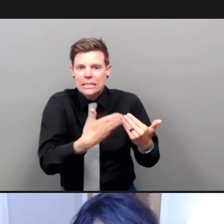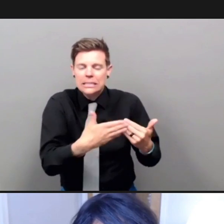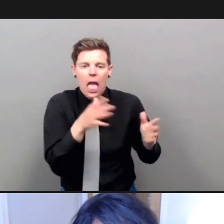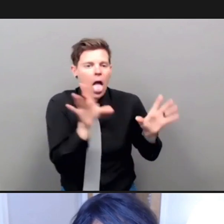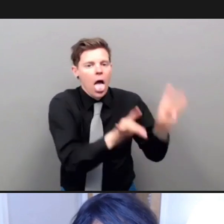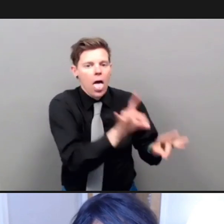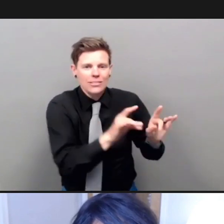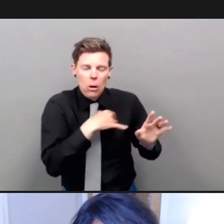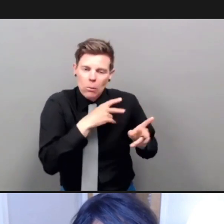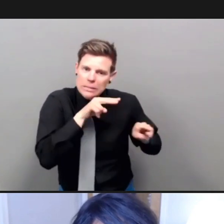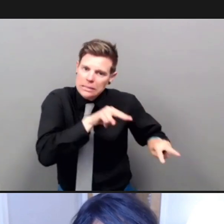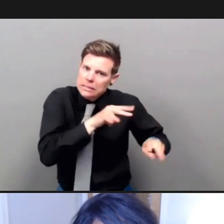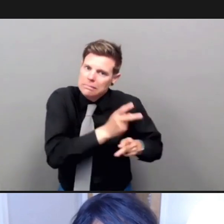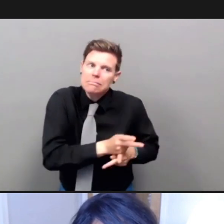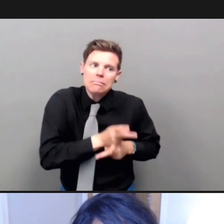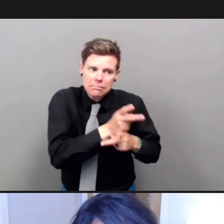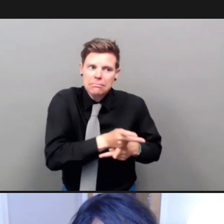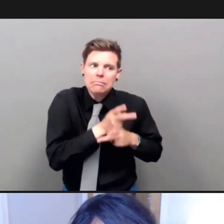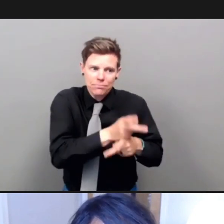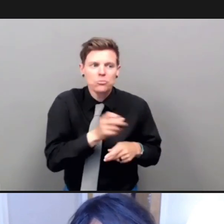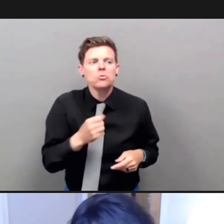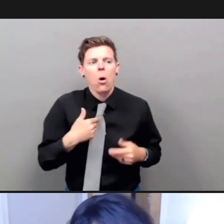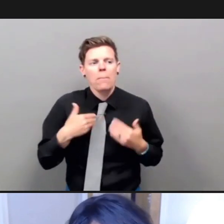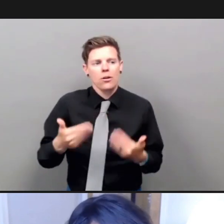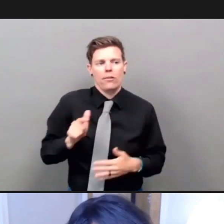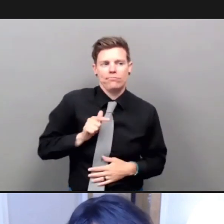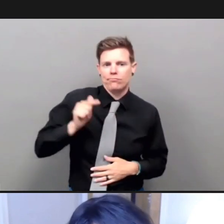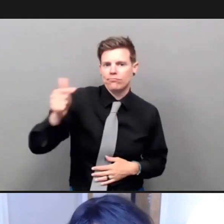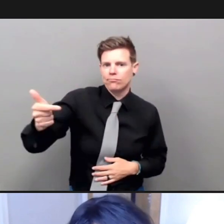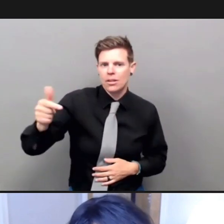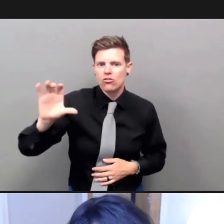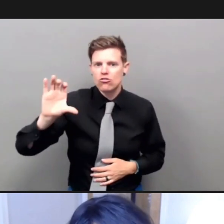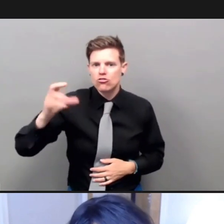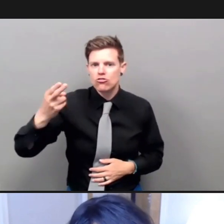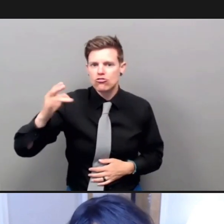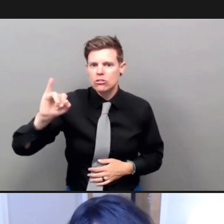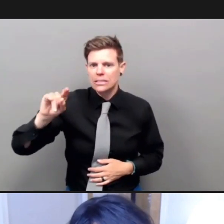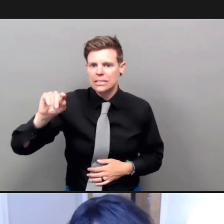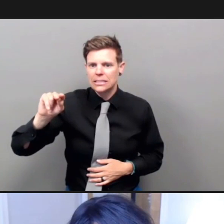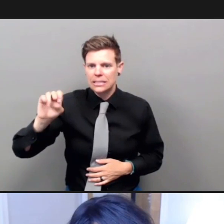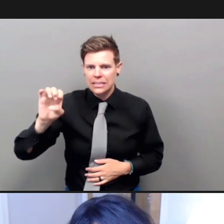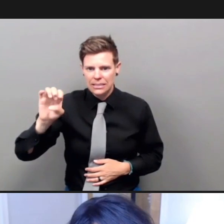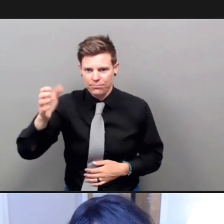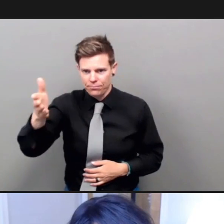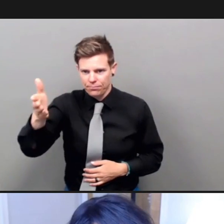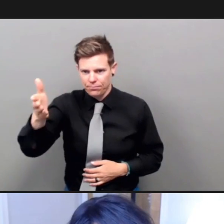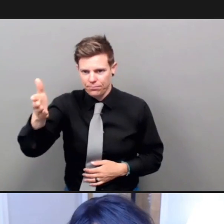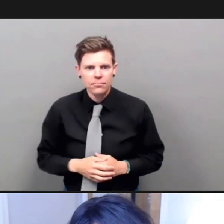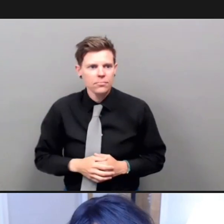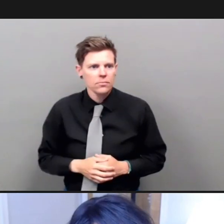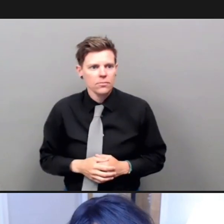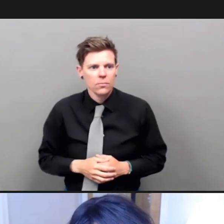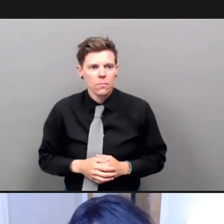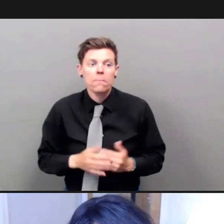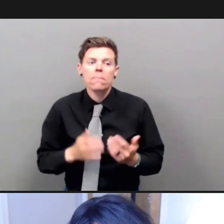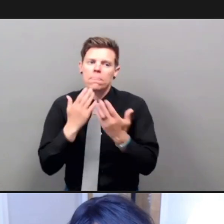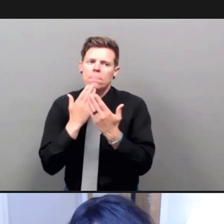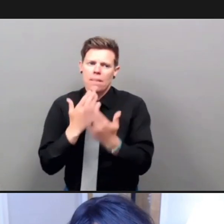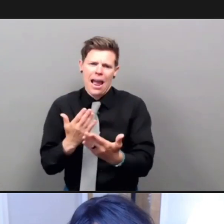then Tracie, you can add to either of ours. Sure. Yes. Thank you for that question.